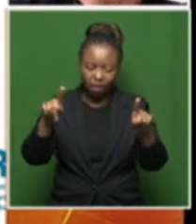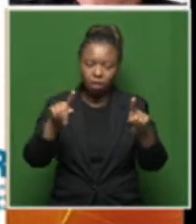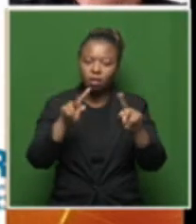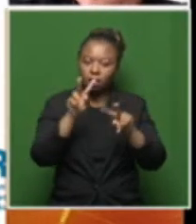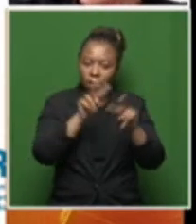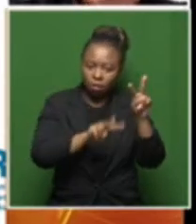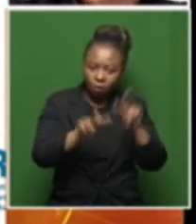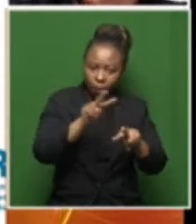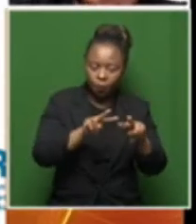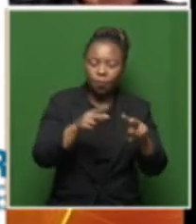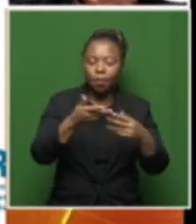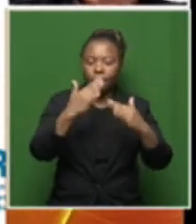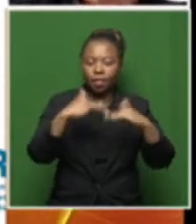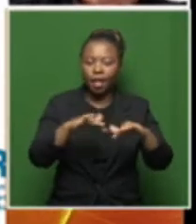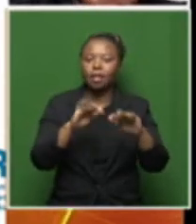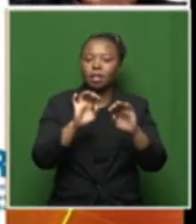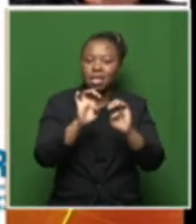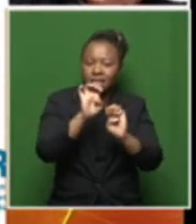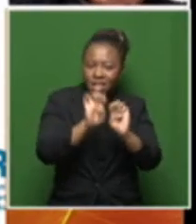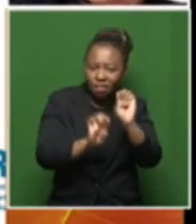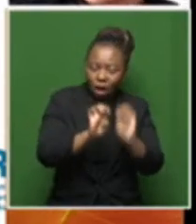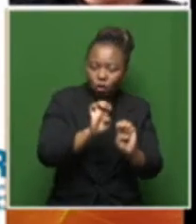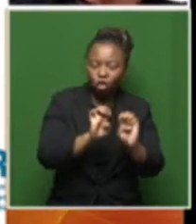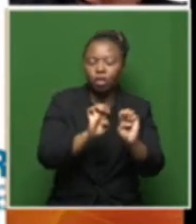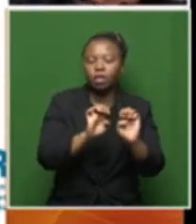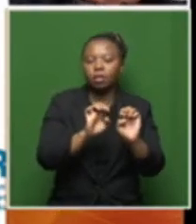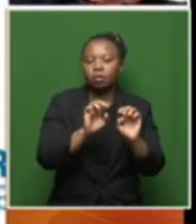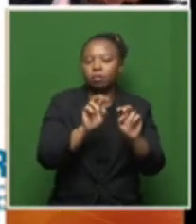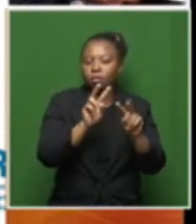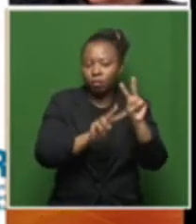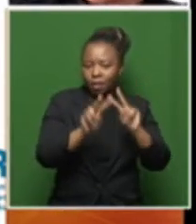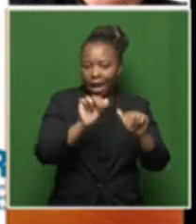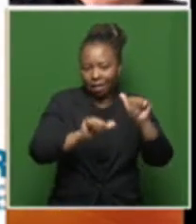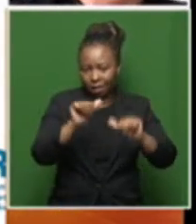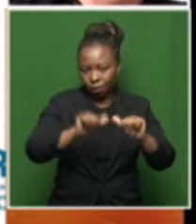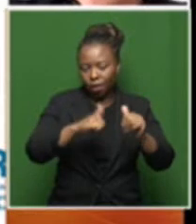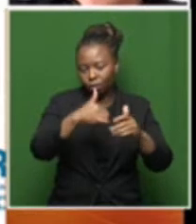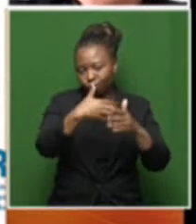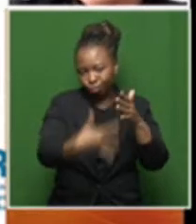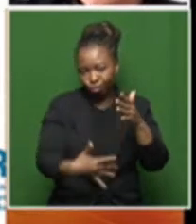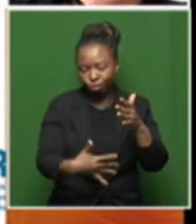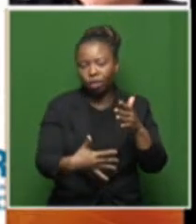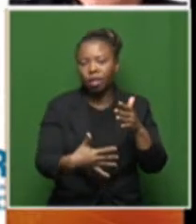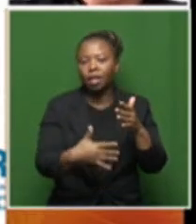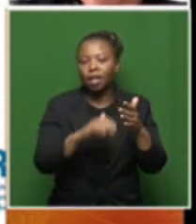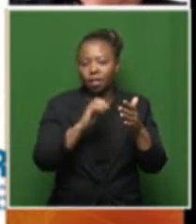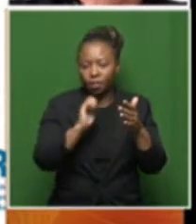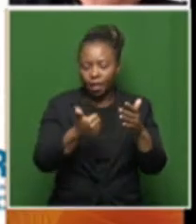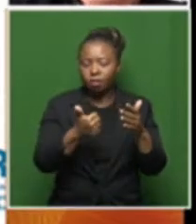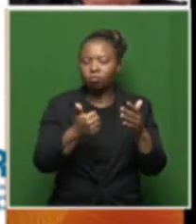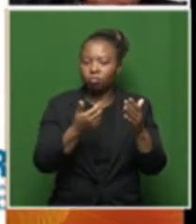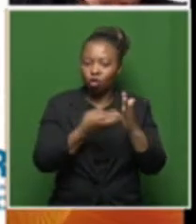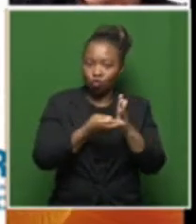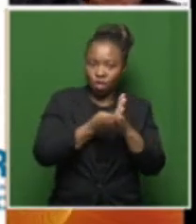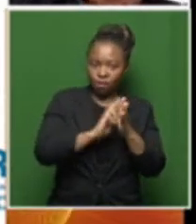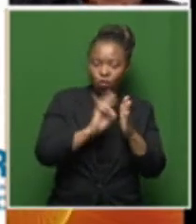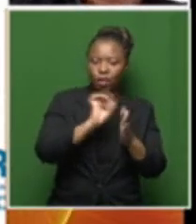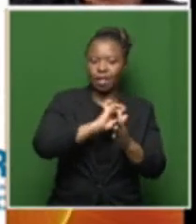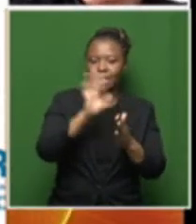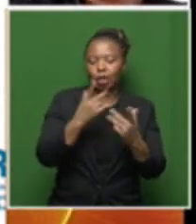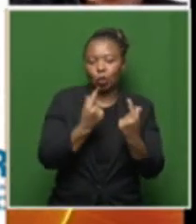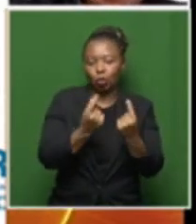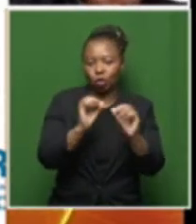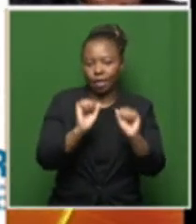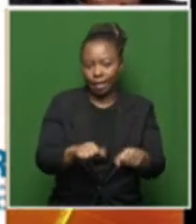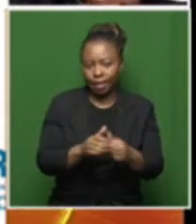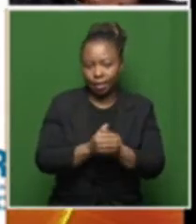do the evaluation. So there are instances where the dossier is the same, and we will do a single review. There are instances